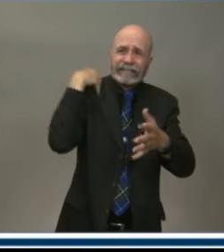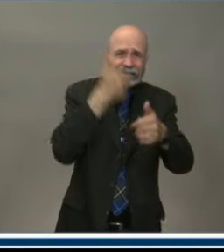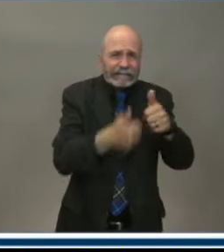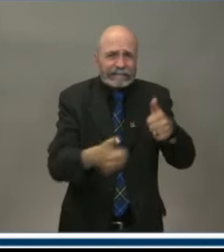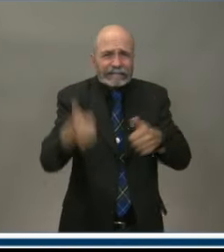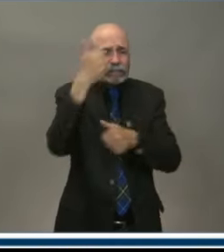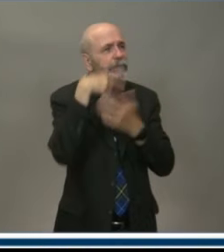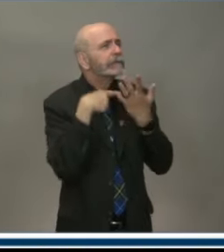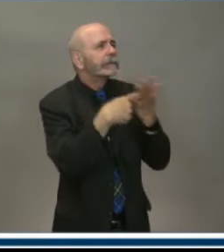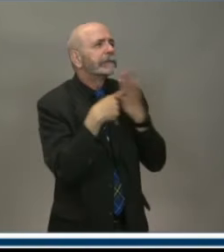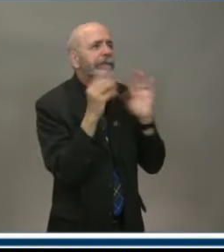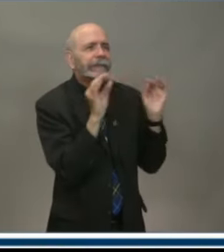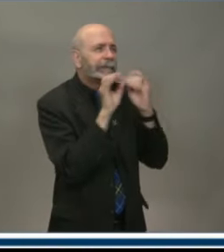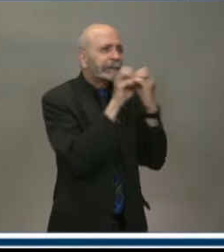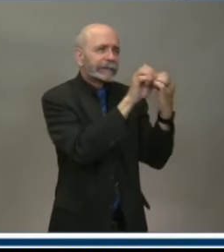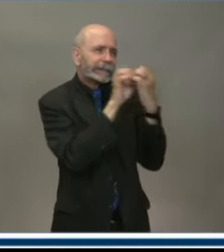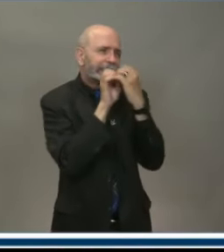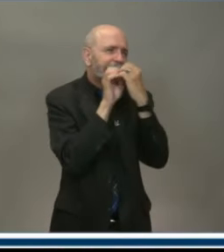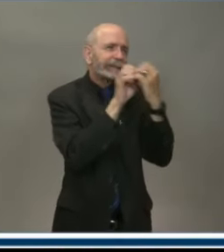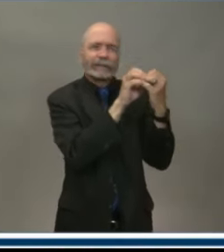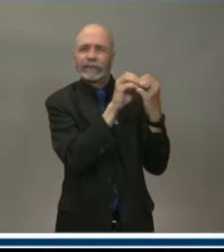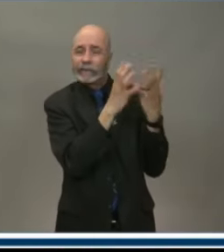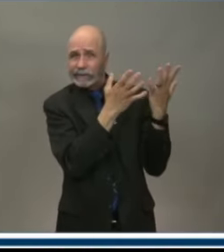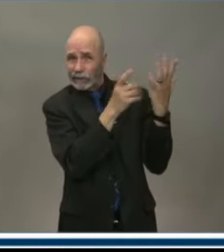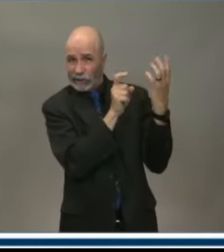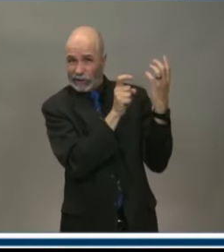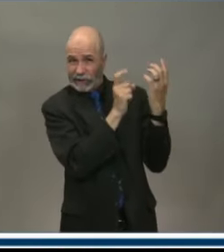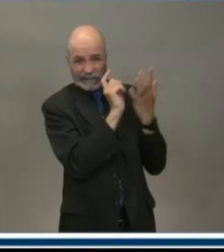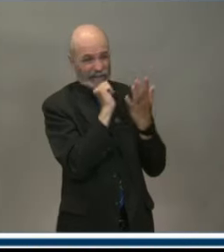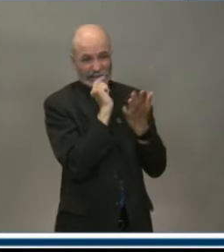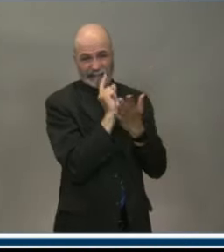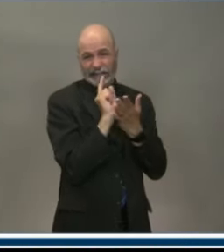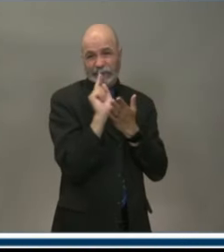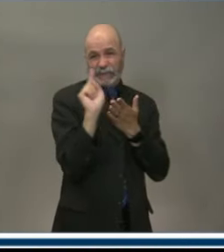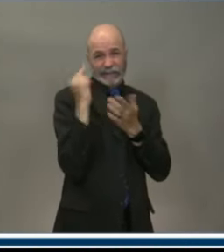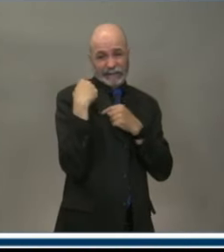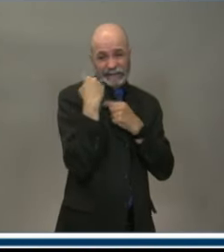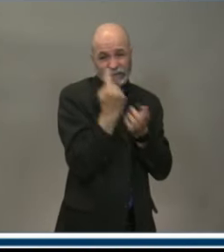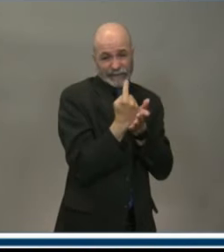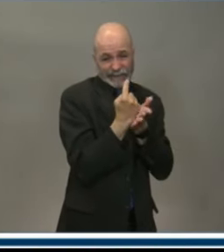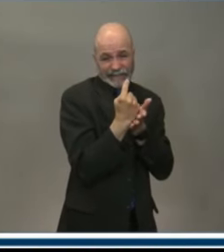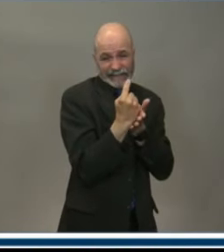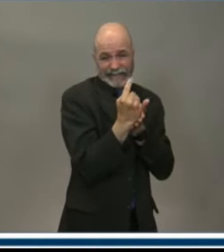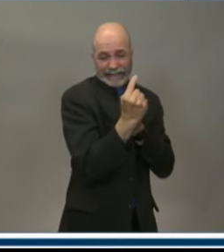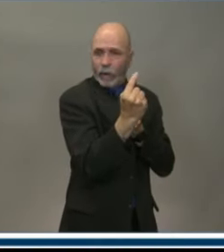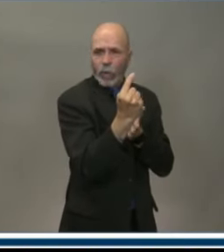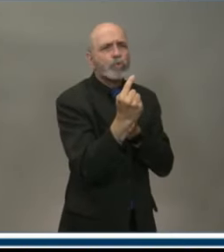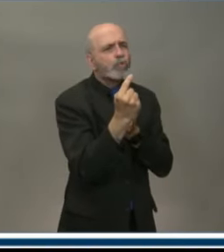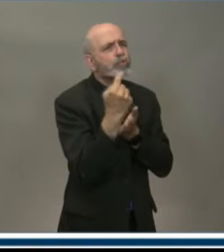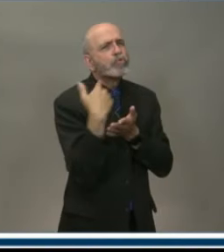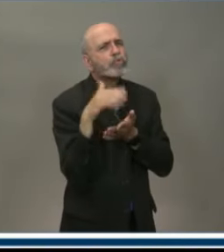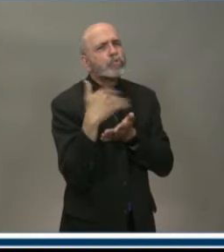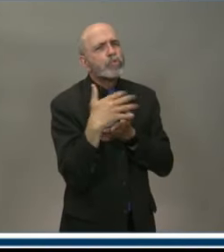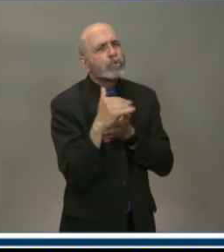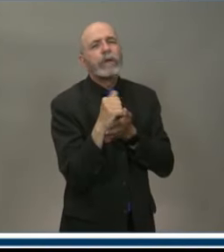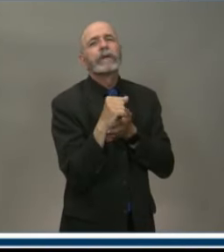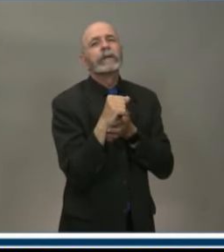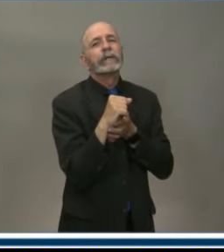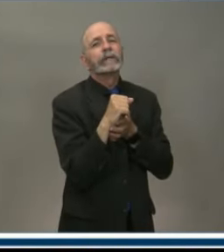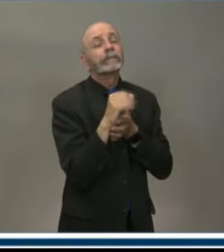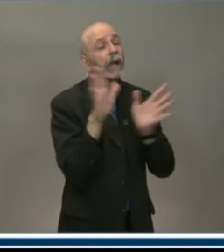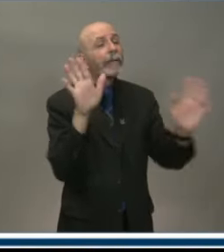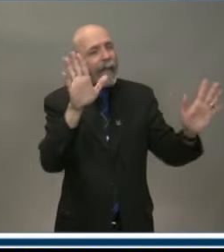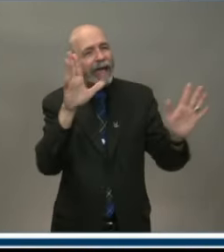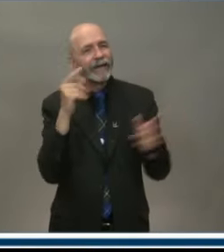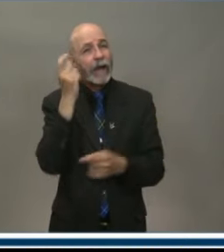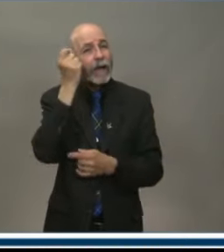conversation for the last week for sure, and it's in two areas. One is, what are the things you need to